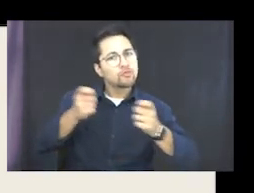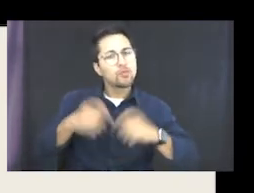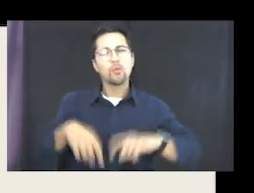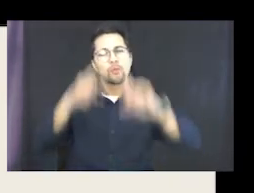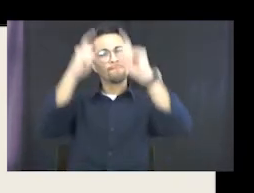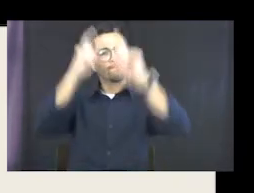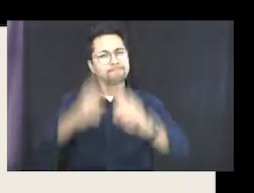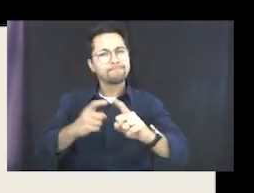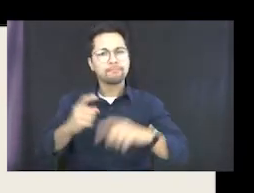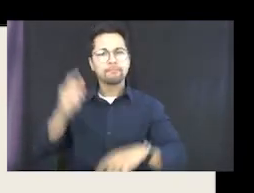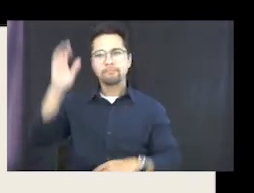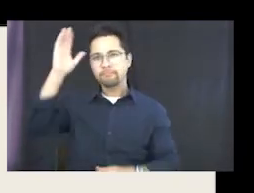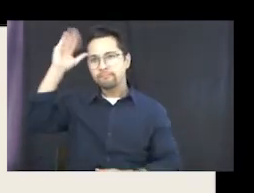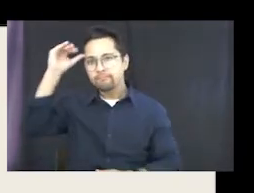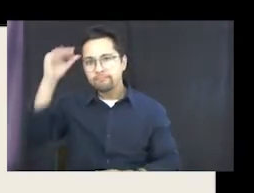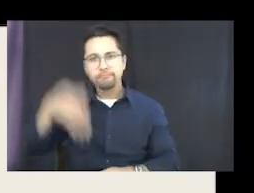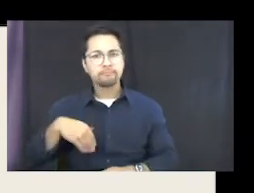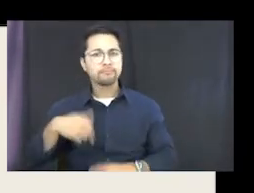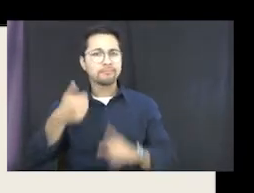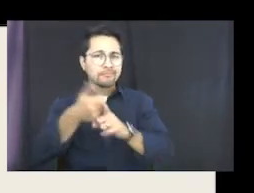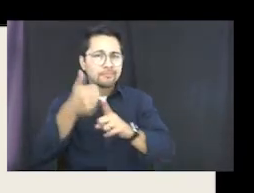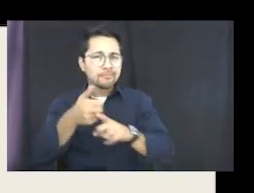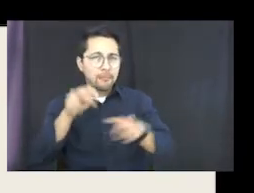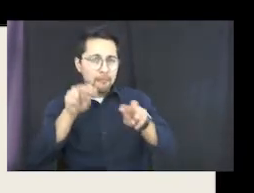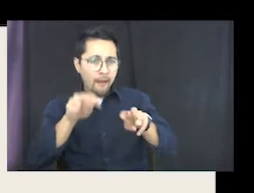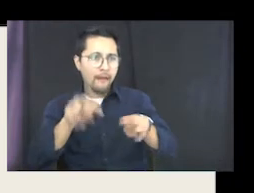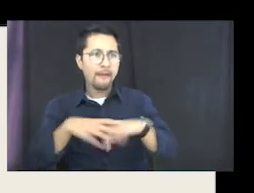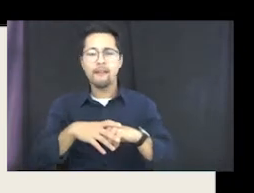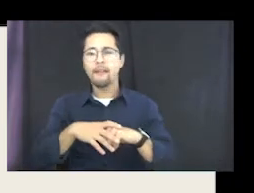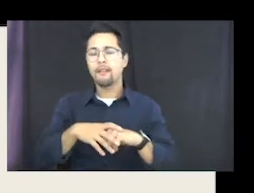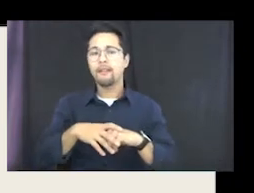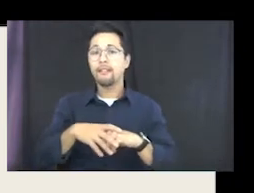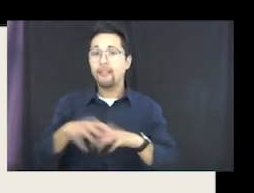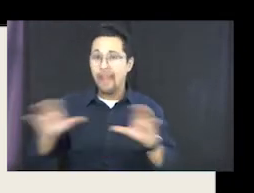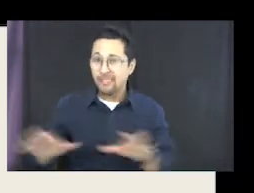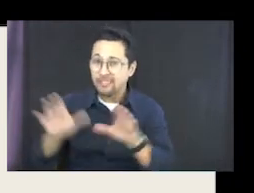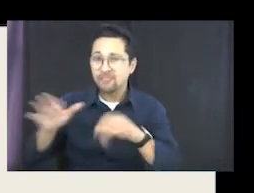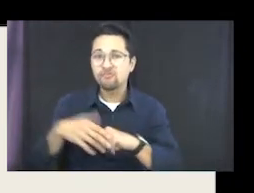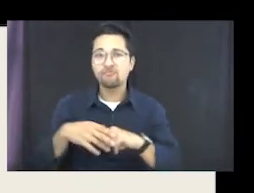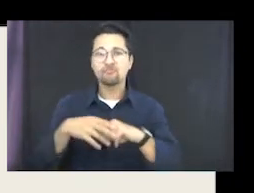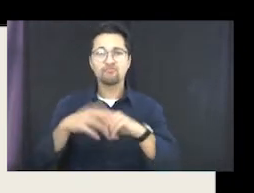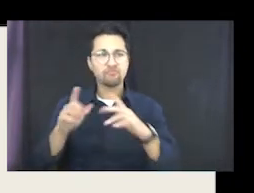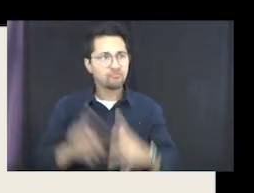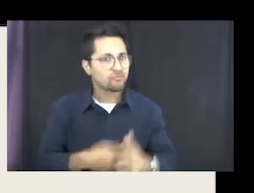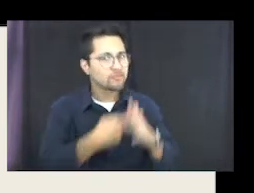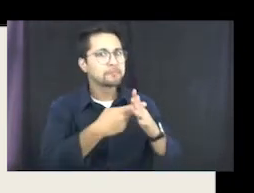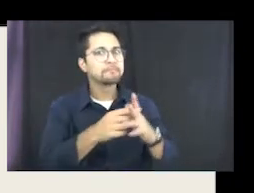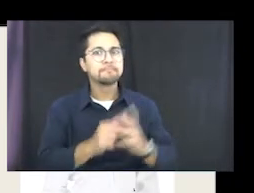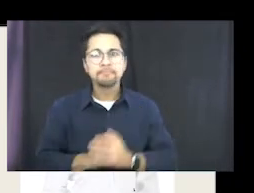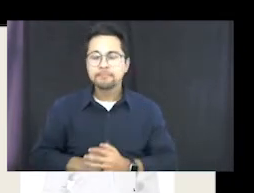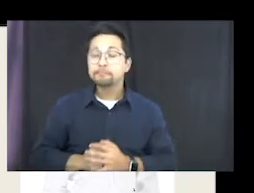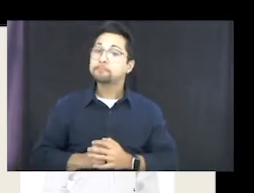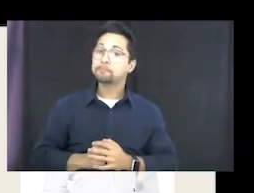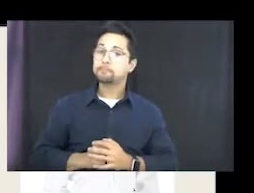and persistence, self-monitoring and metacognition, activation and initiation.